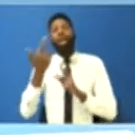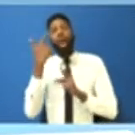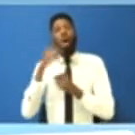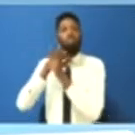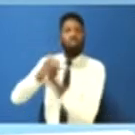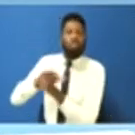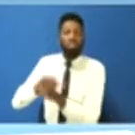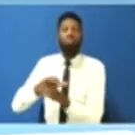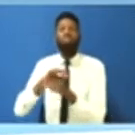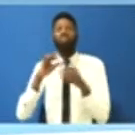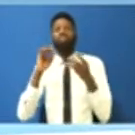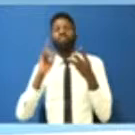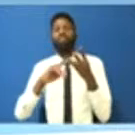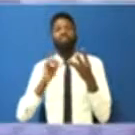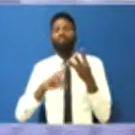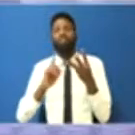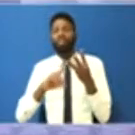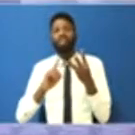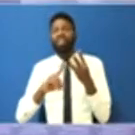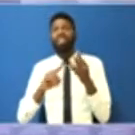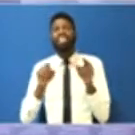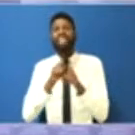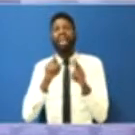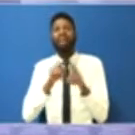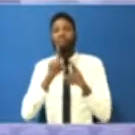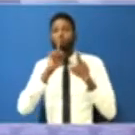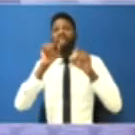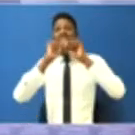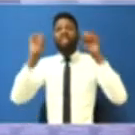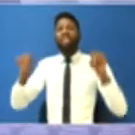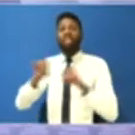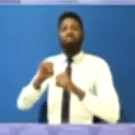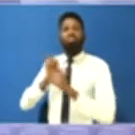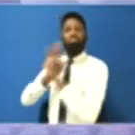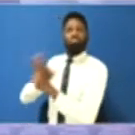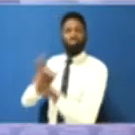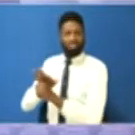victims of the of the of what they call the system